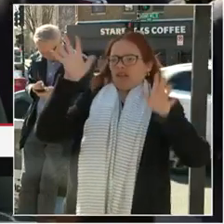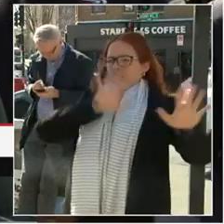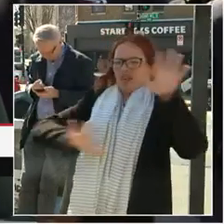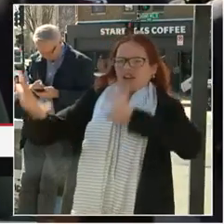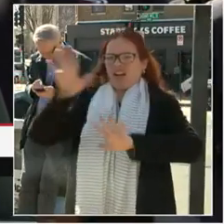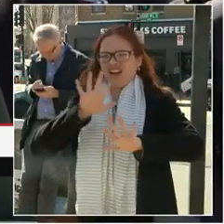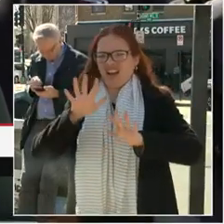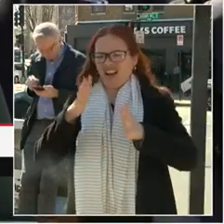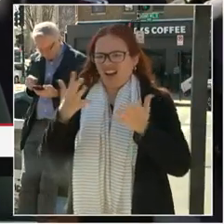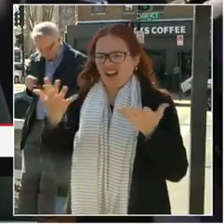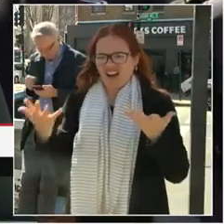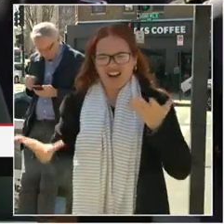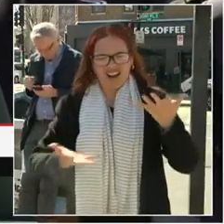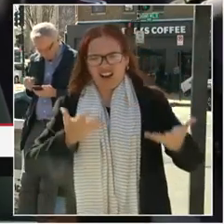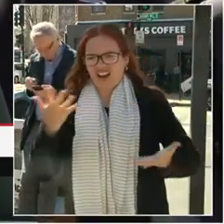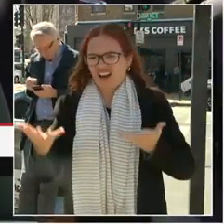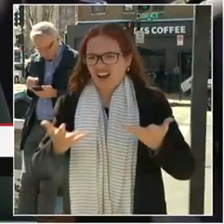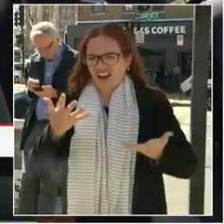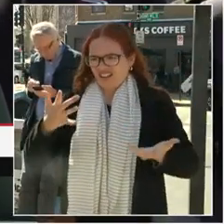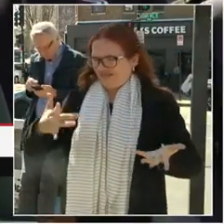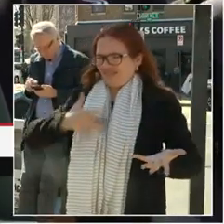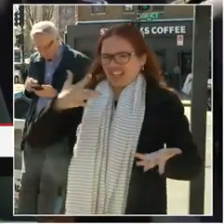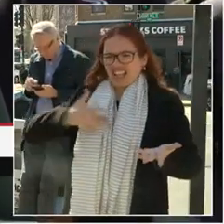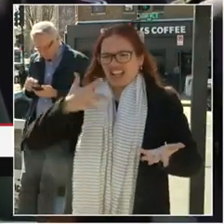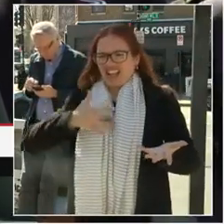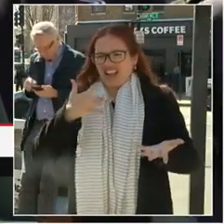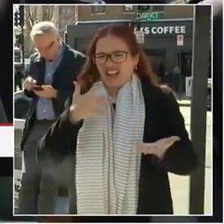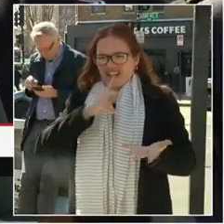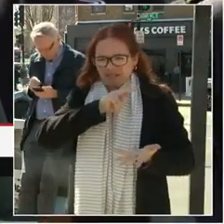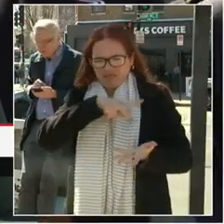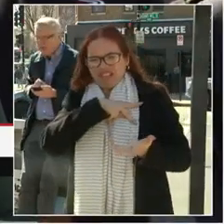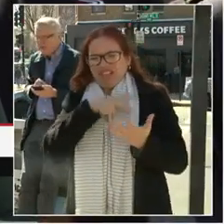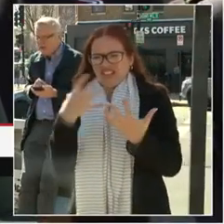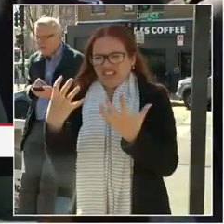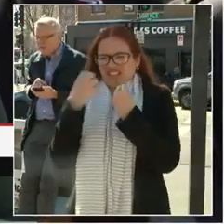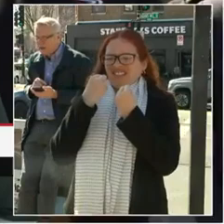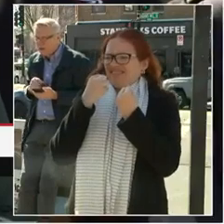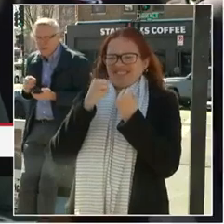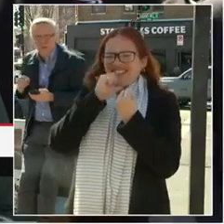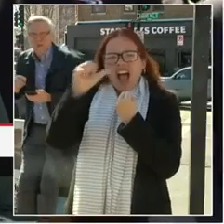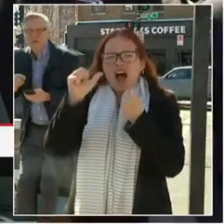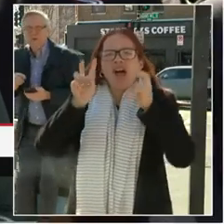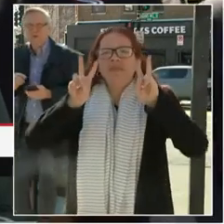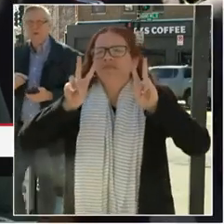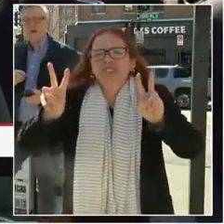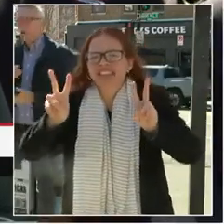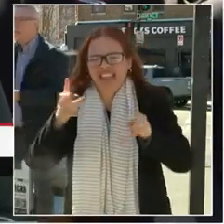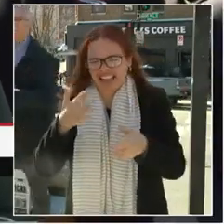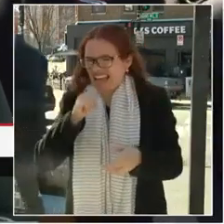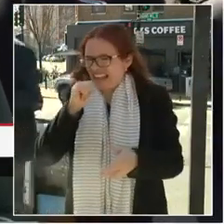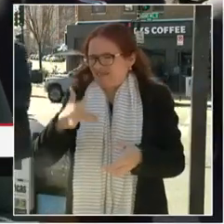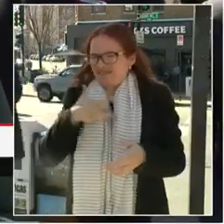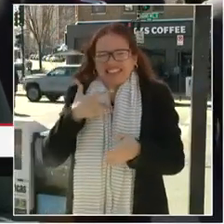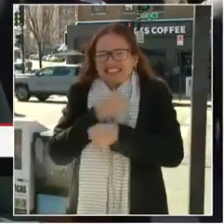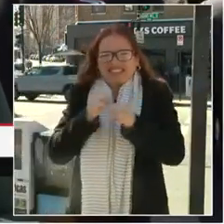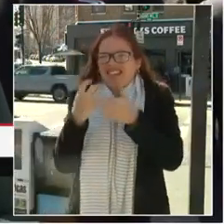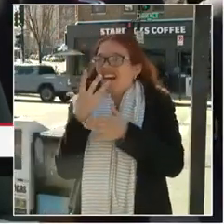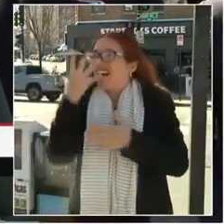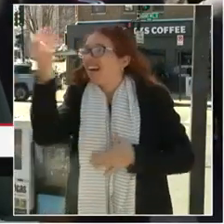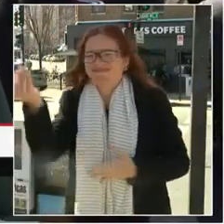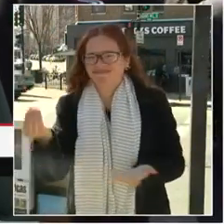to feelings of their own personal peace being disrupted. And we take those crimes